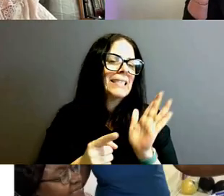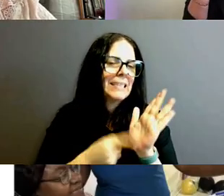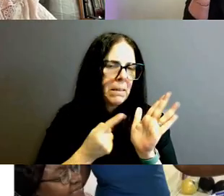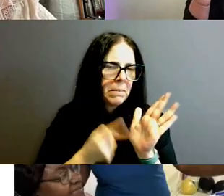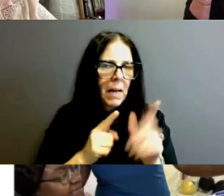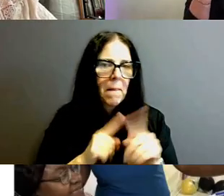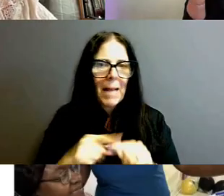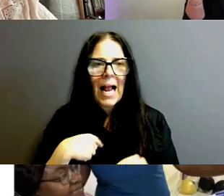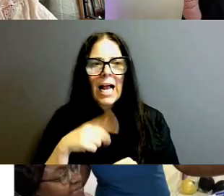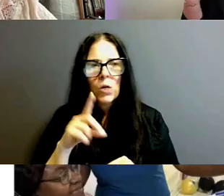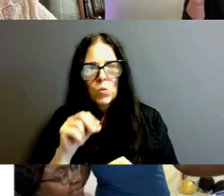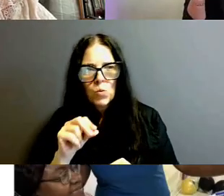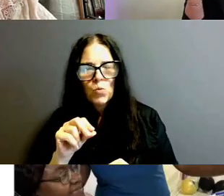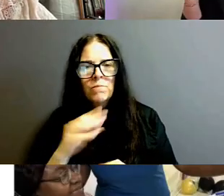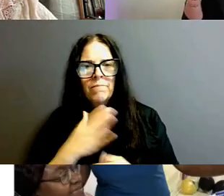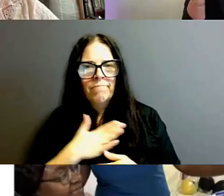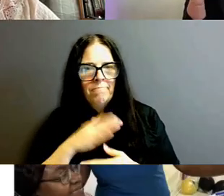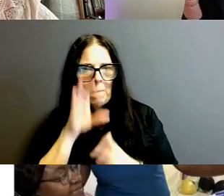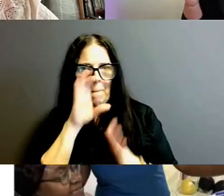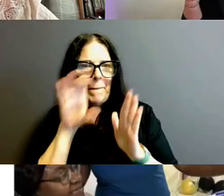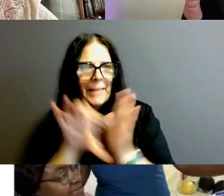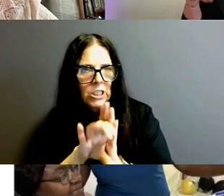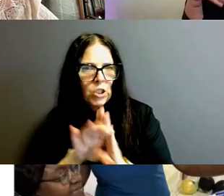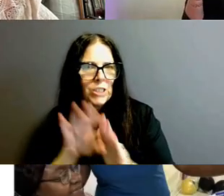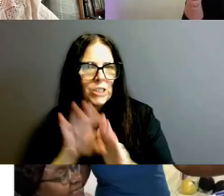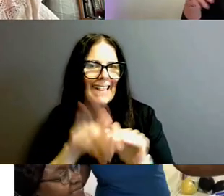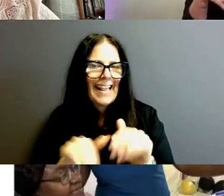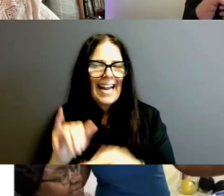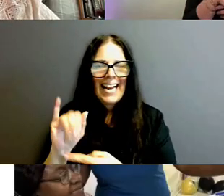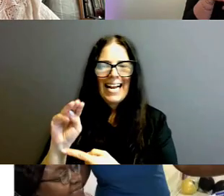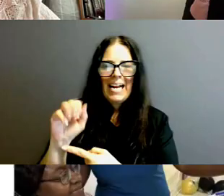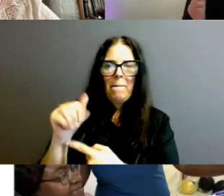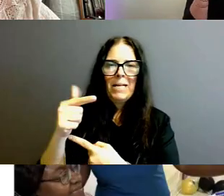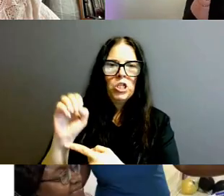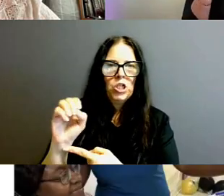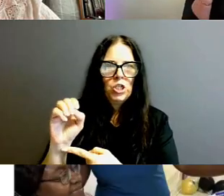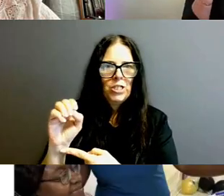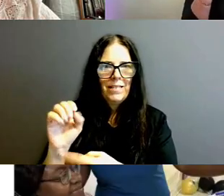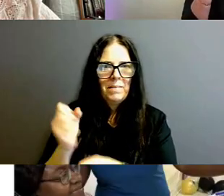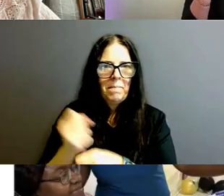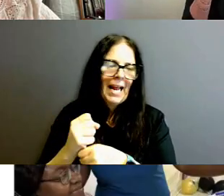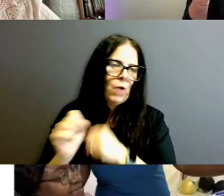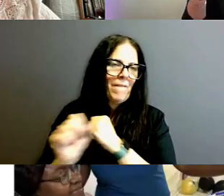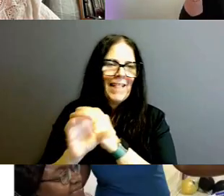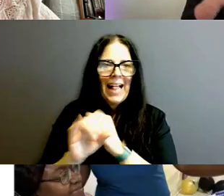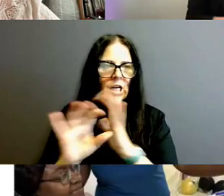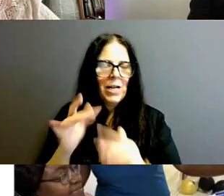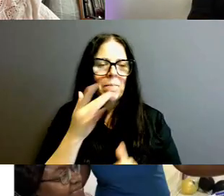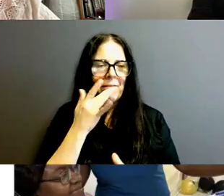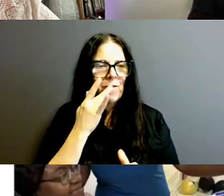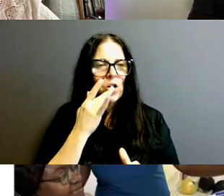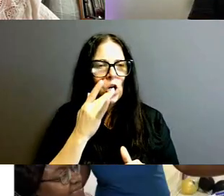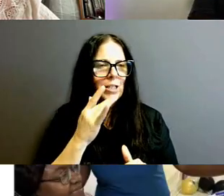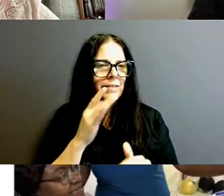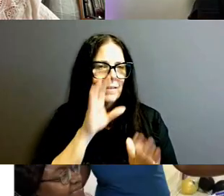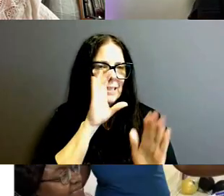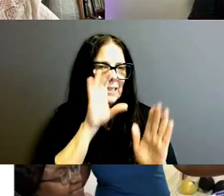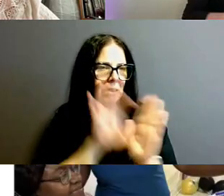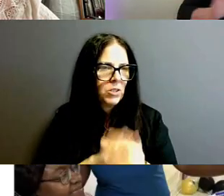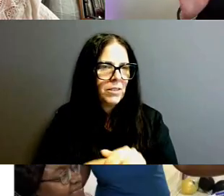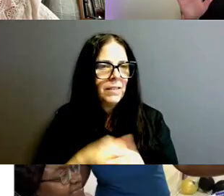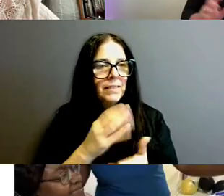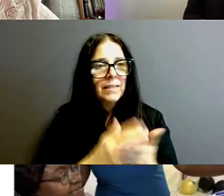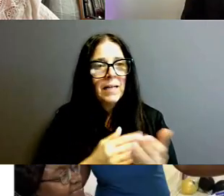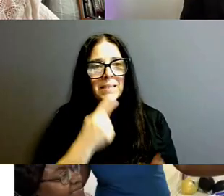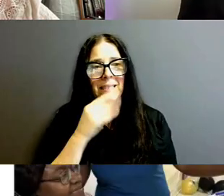I like using pictures better than images that I'm creating or flyers. Some people say Buffer